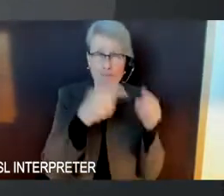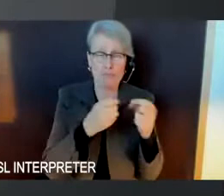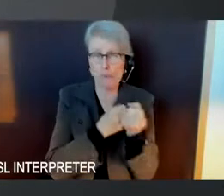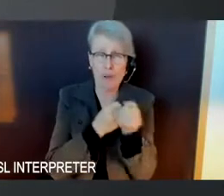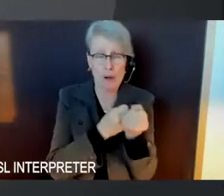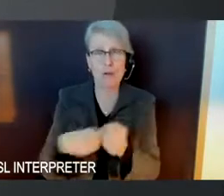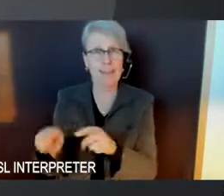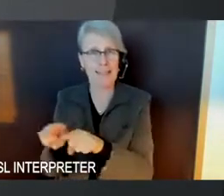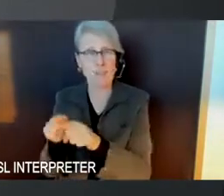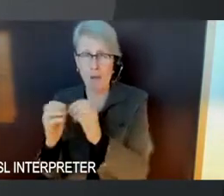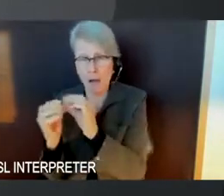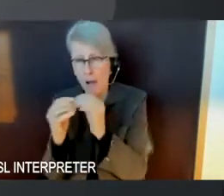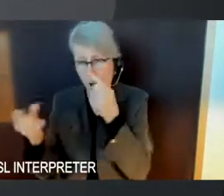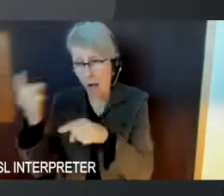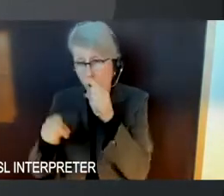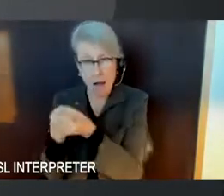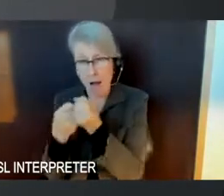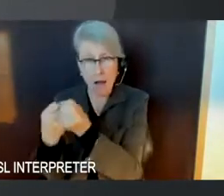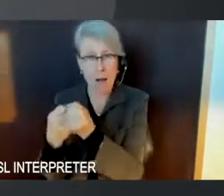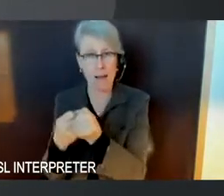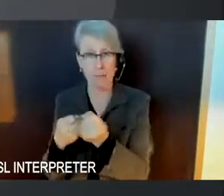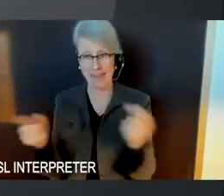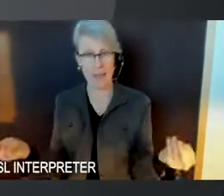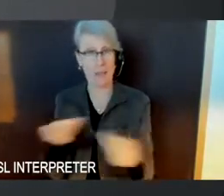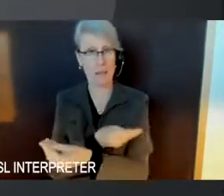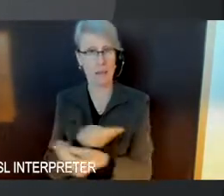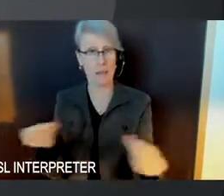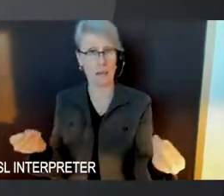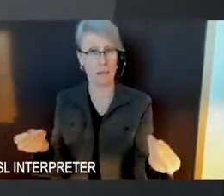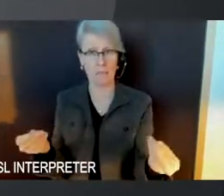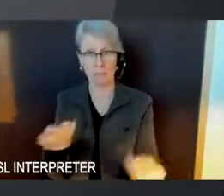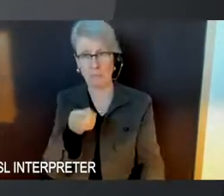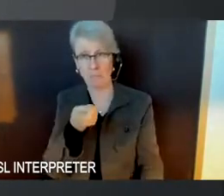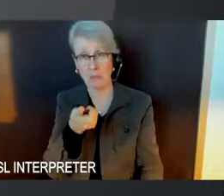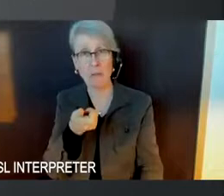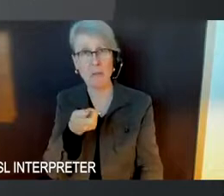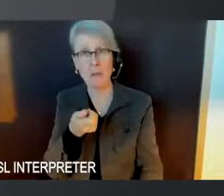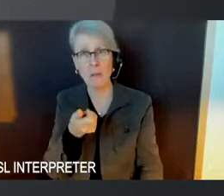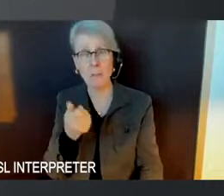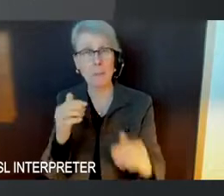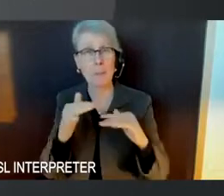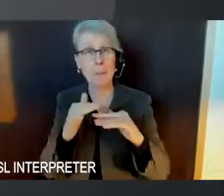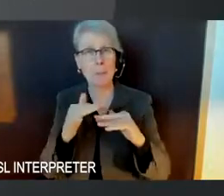and reinforcing their mindsets, and very little sharing is happening between the 2.